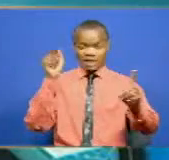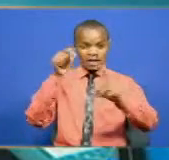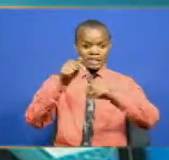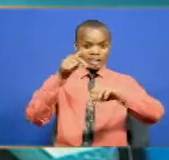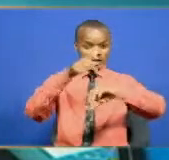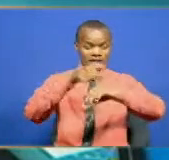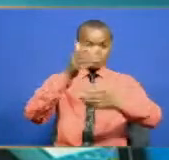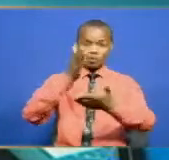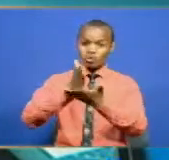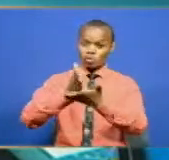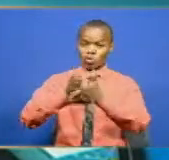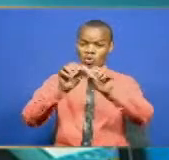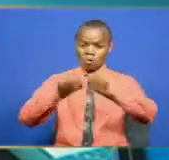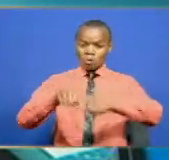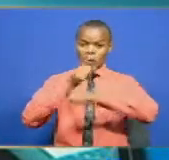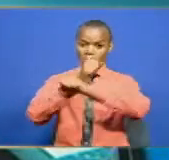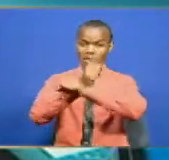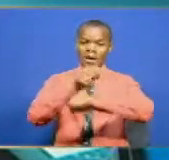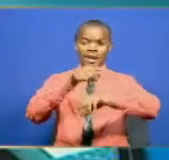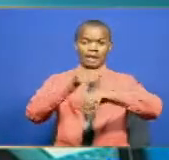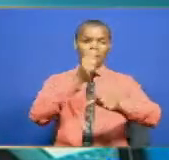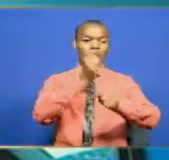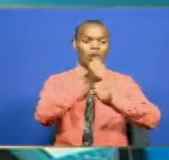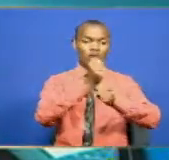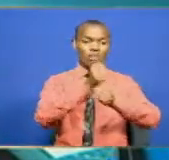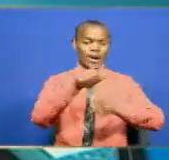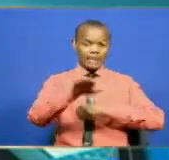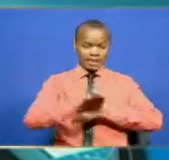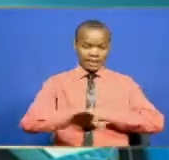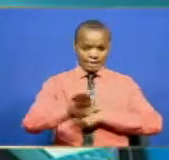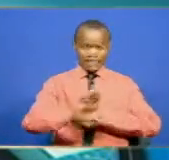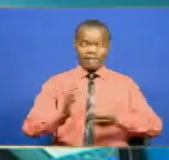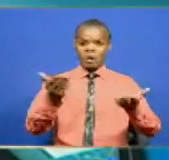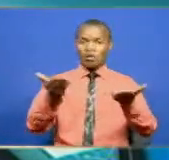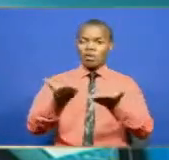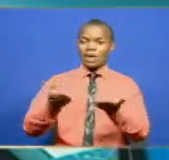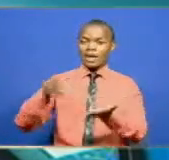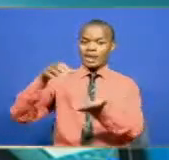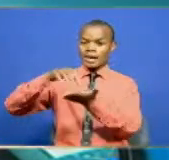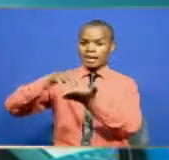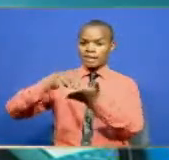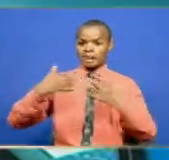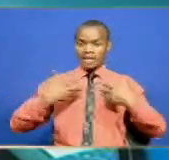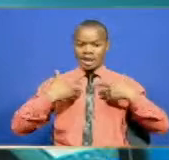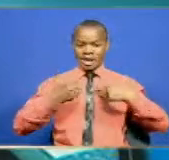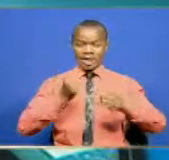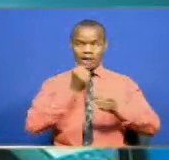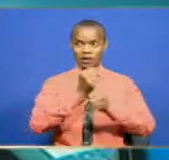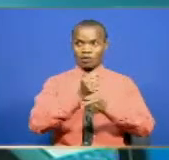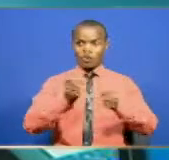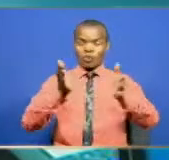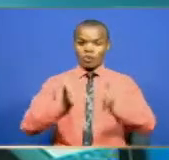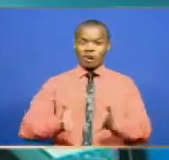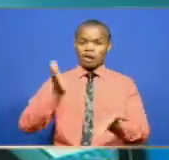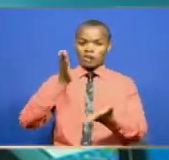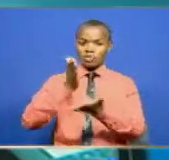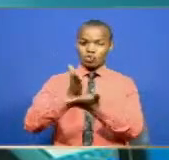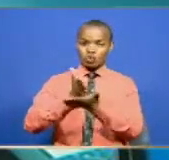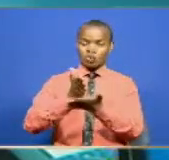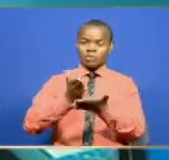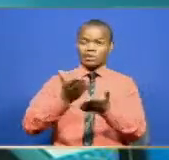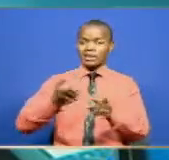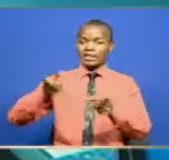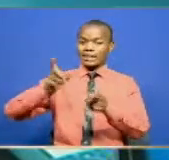safety, especially at places of work at a time when cases of healthcare workers even succumbing to the